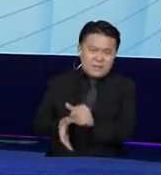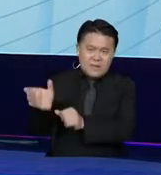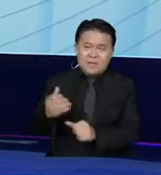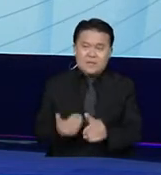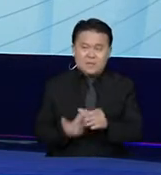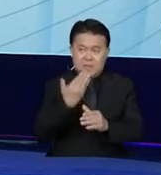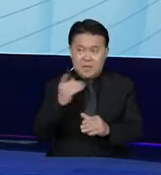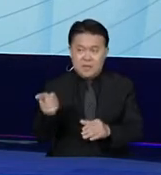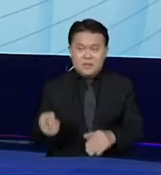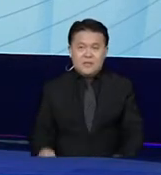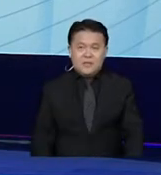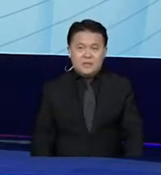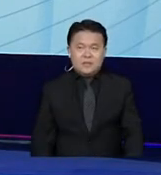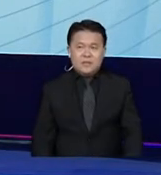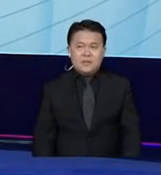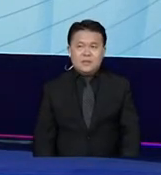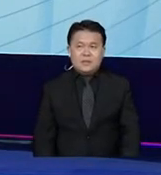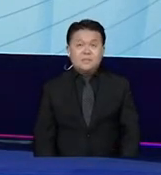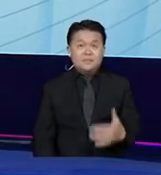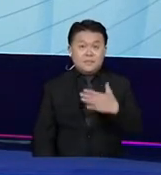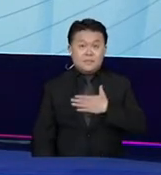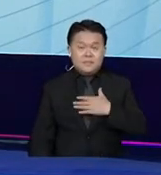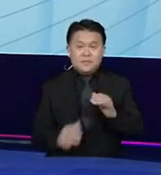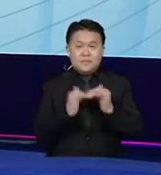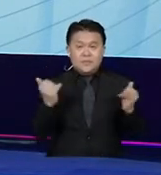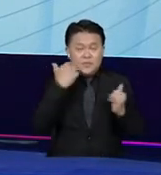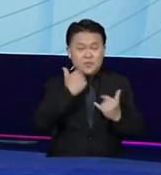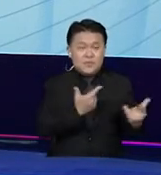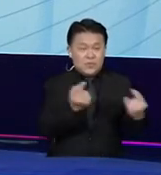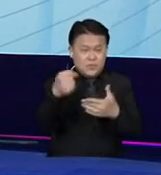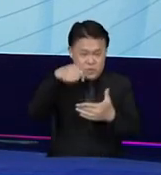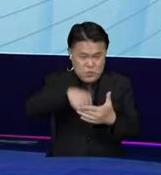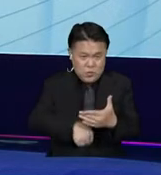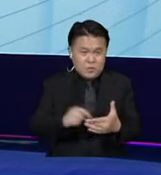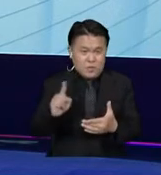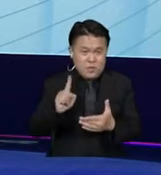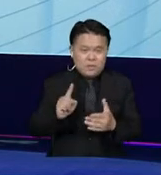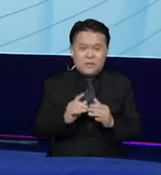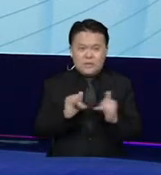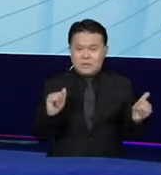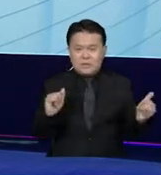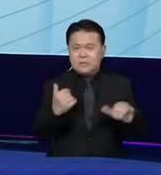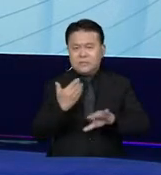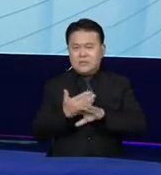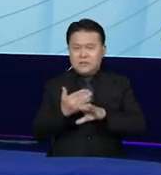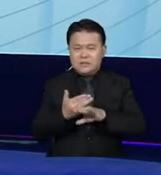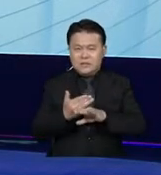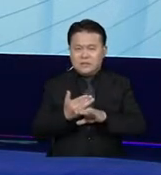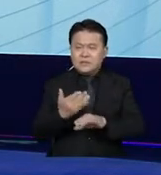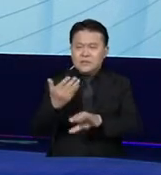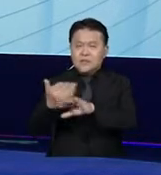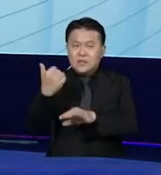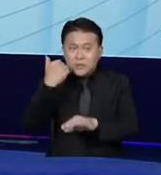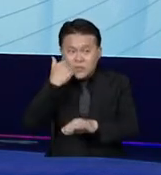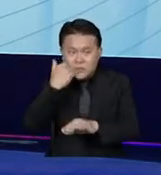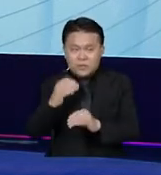I'm talking about is the potential for every human to deny humanity to other humans, also known as